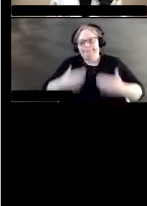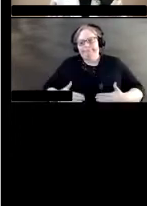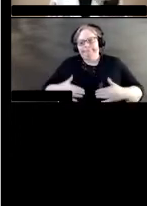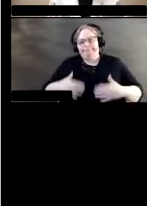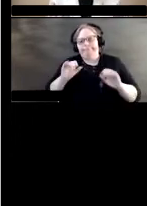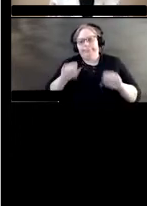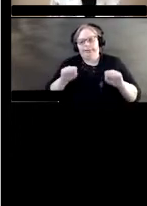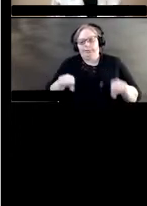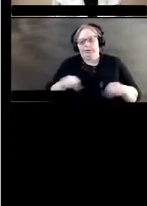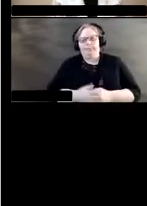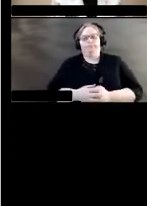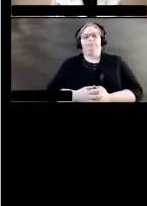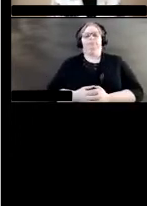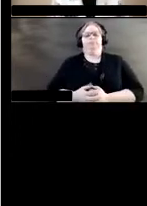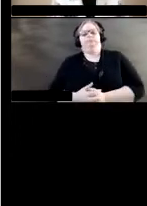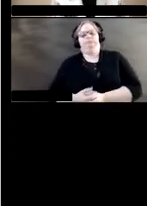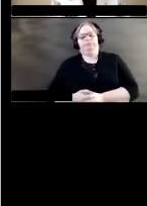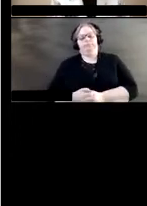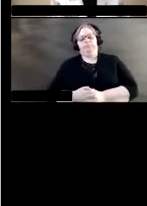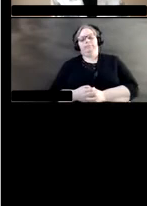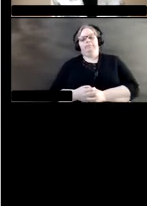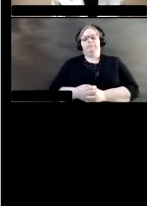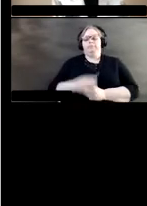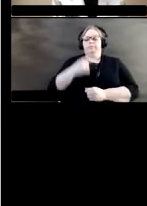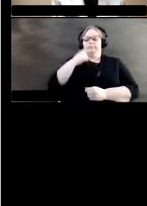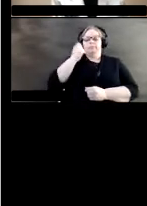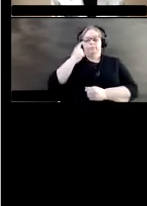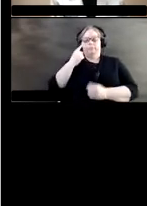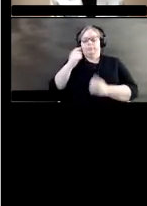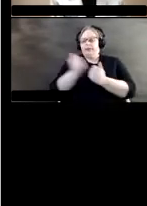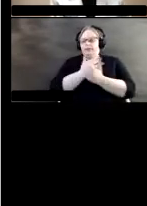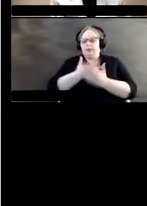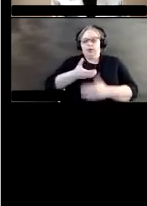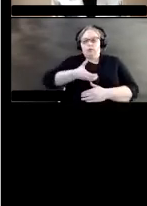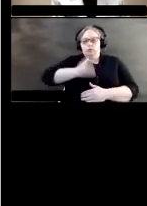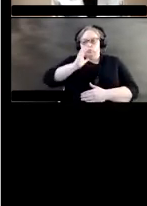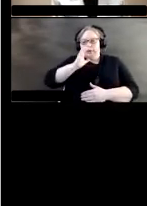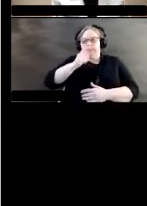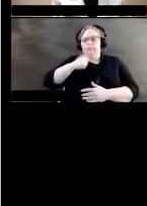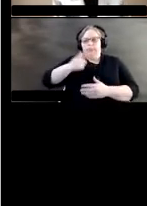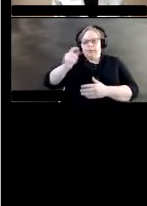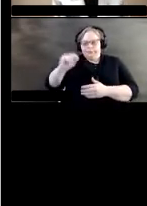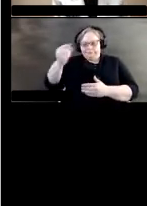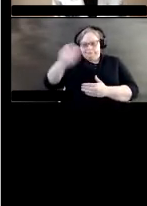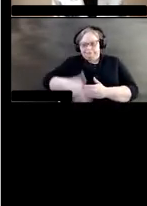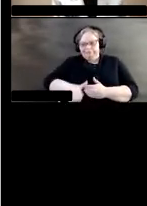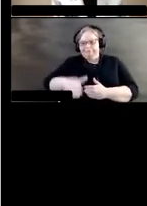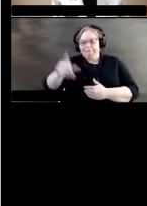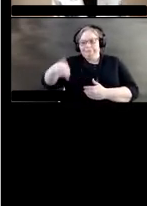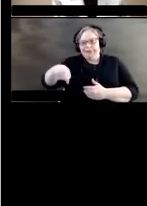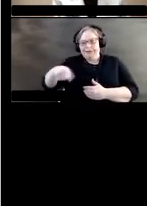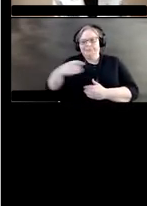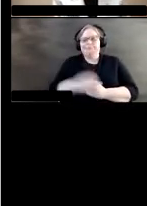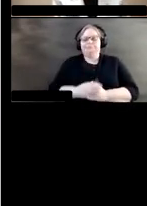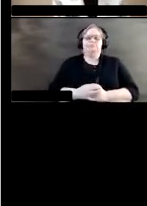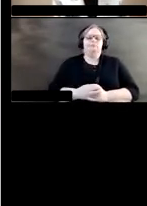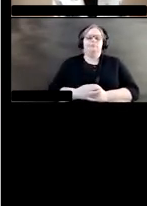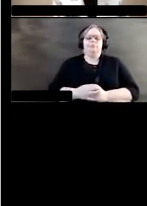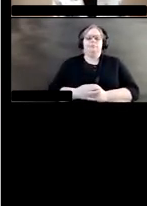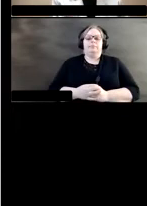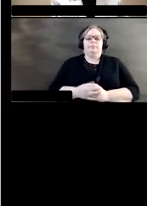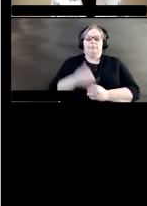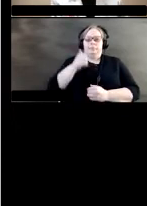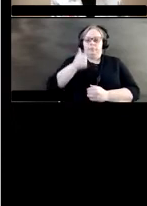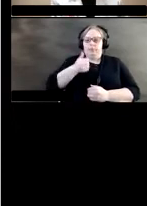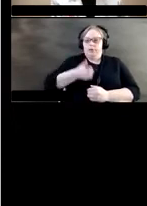Like I said, everything that goes in must come out, right? The best thing to do, obviously, when you are drinking water